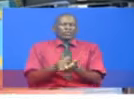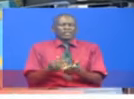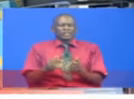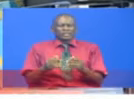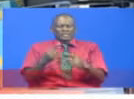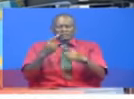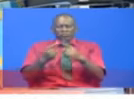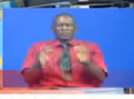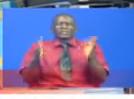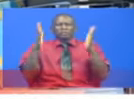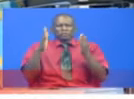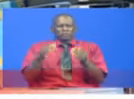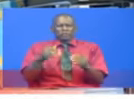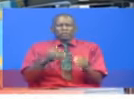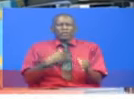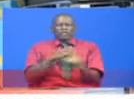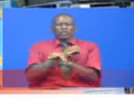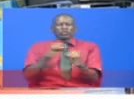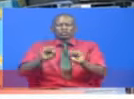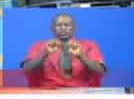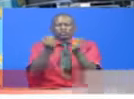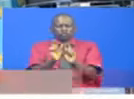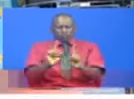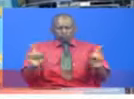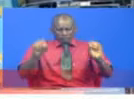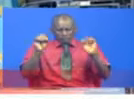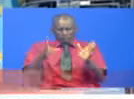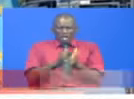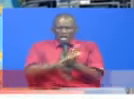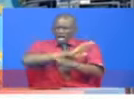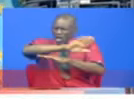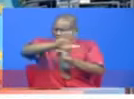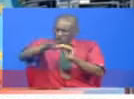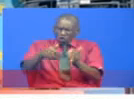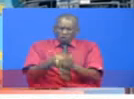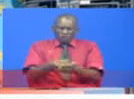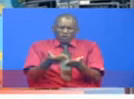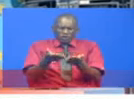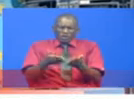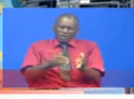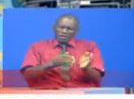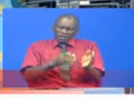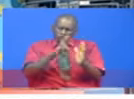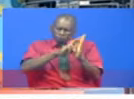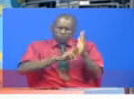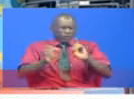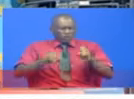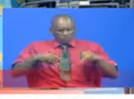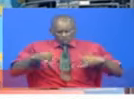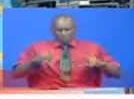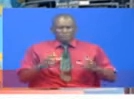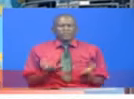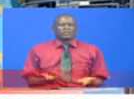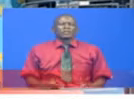been done because there was no social distancing and all the measures that were put in place? Thank you.